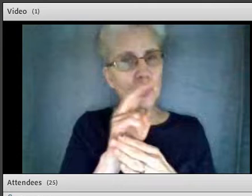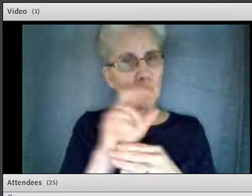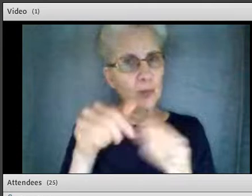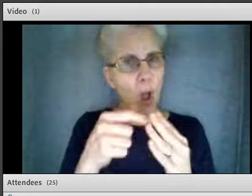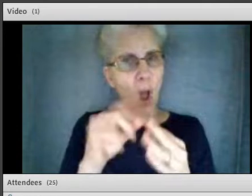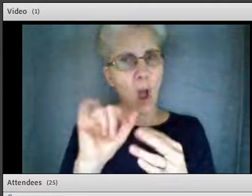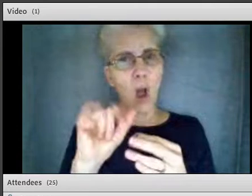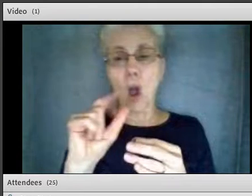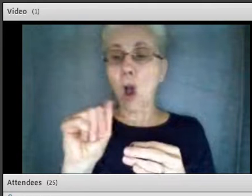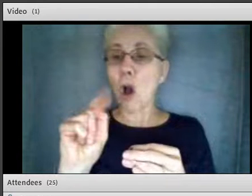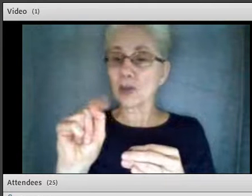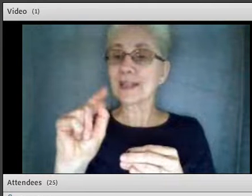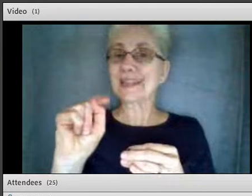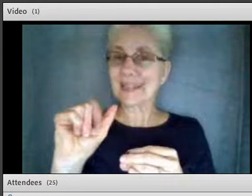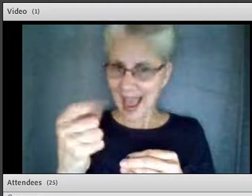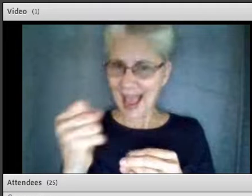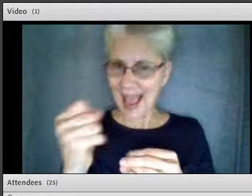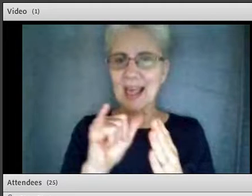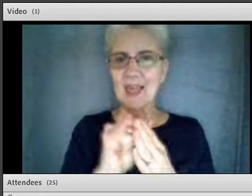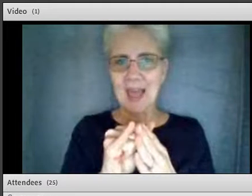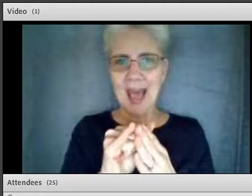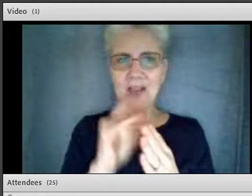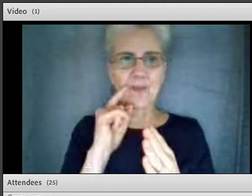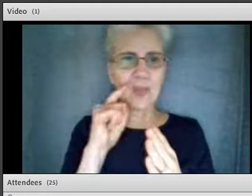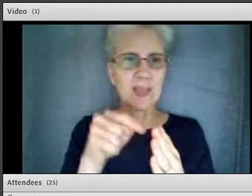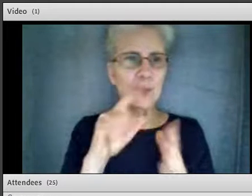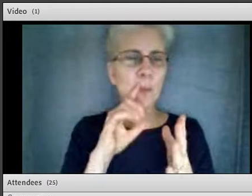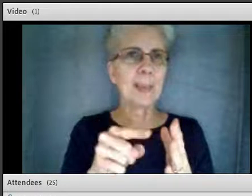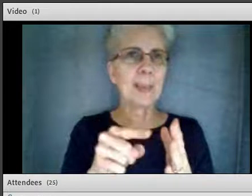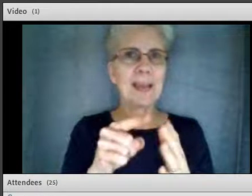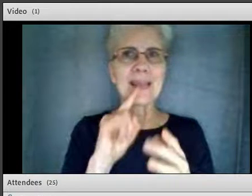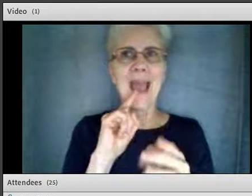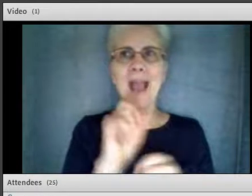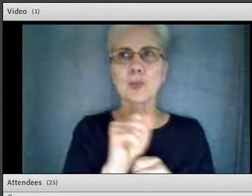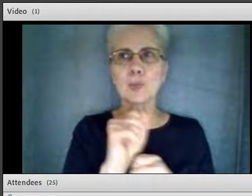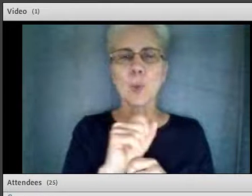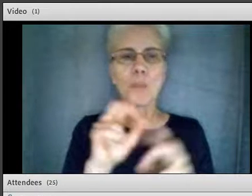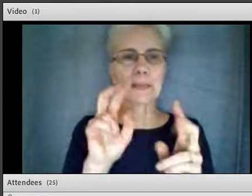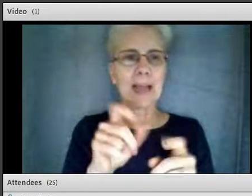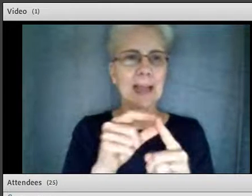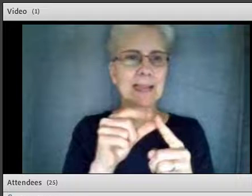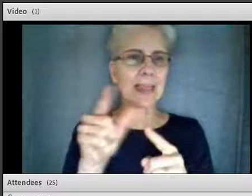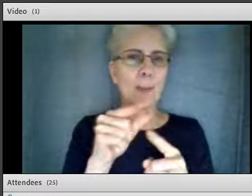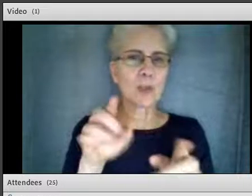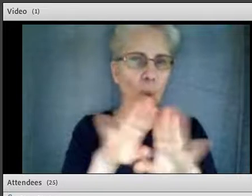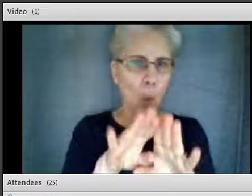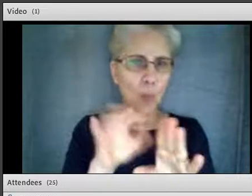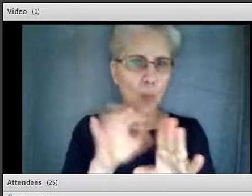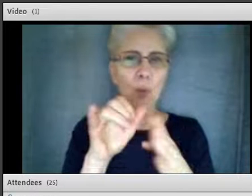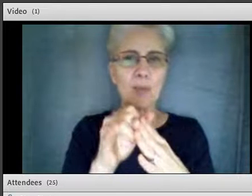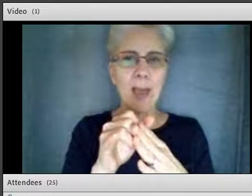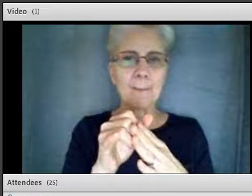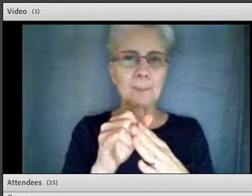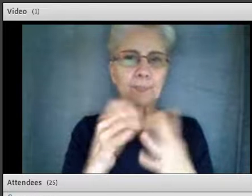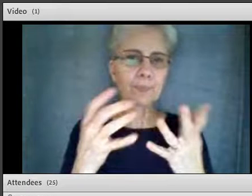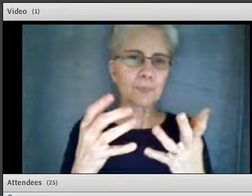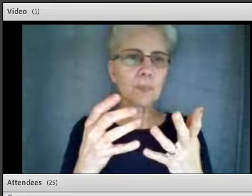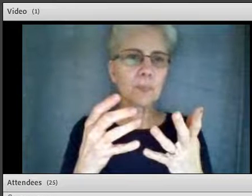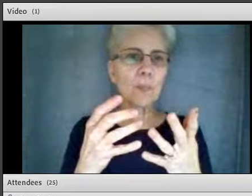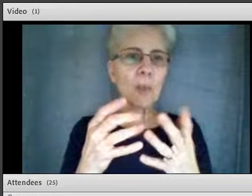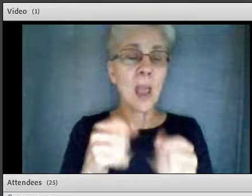alt tag for this would be the actual text, the library is closed, so that a screen reader could actually read it. This